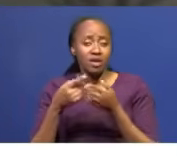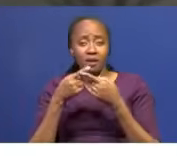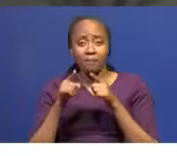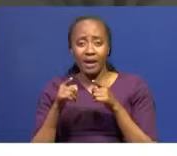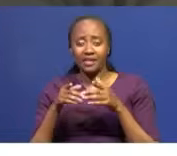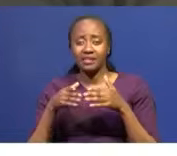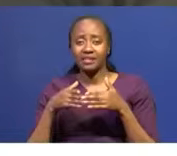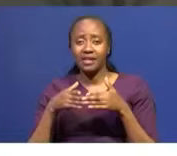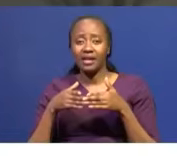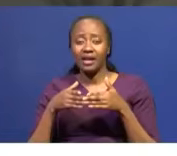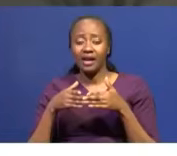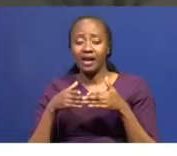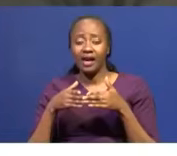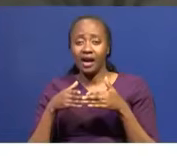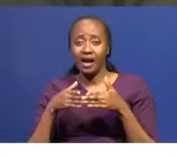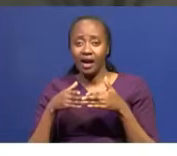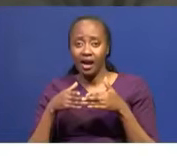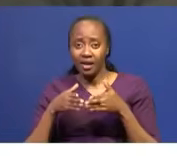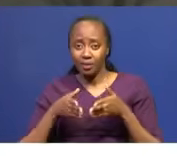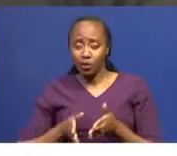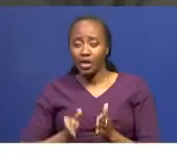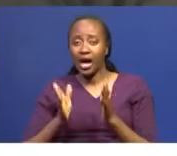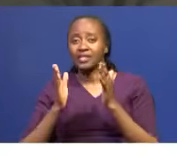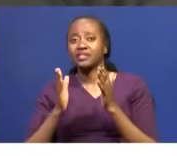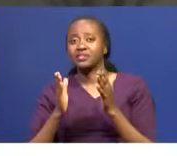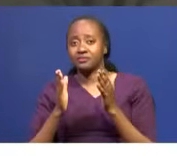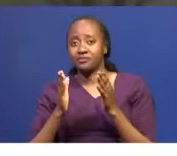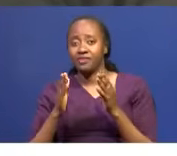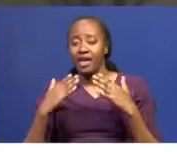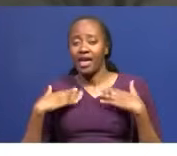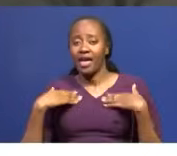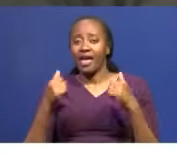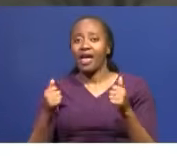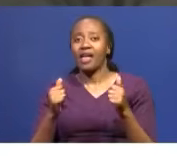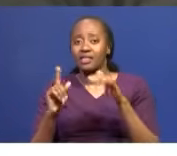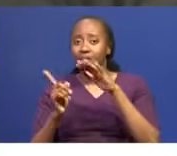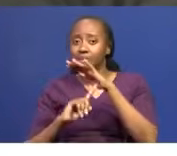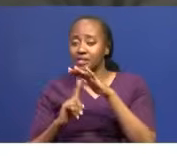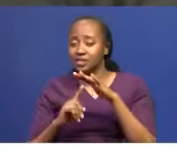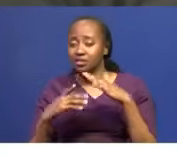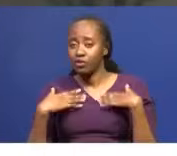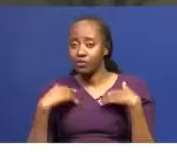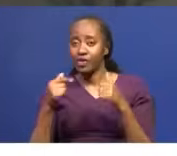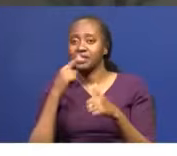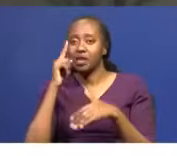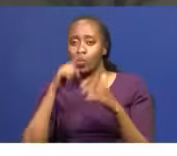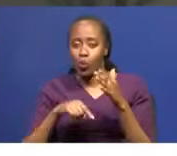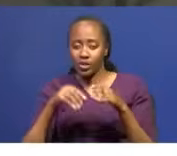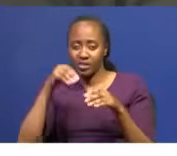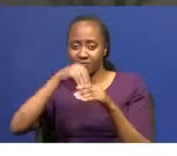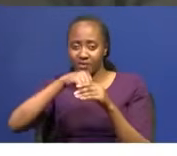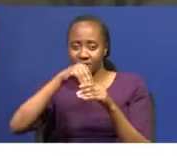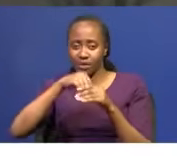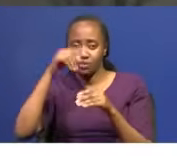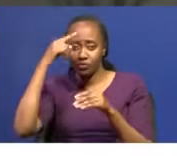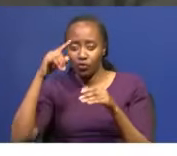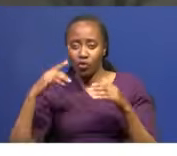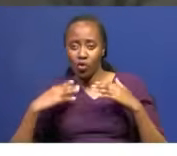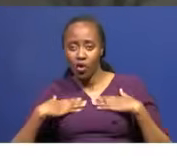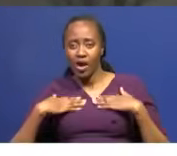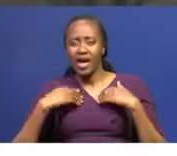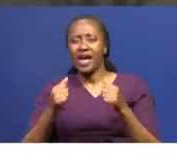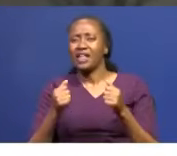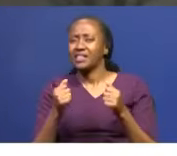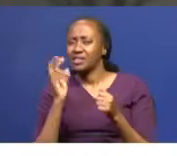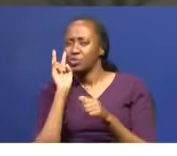Maternal, Newborn, Child and Adolescent Health at the Ministry of Health, says that despite investments on health, outcomes are